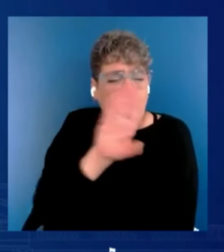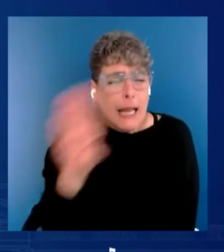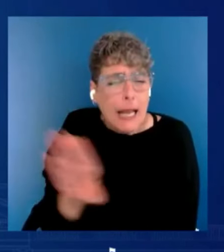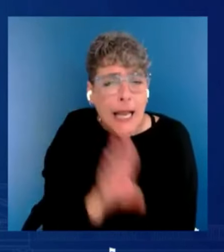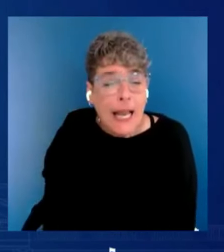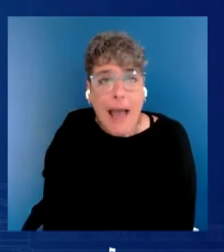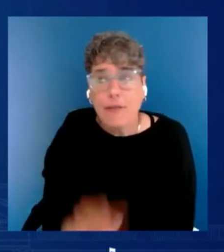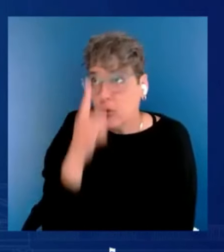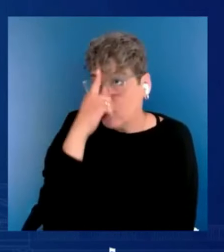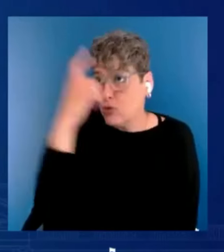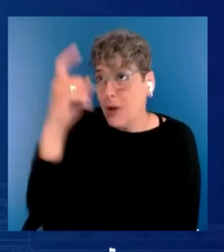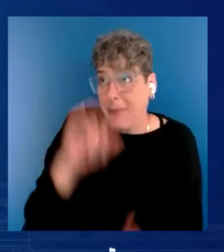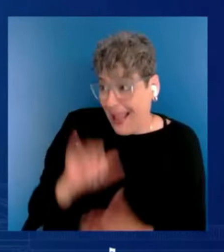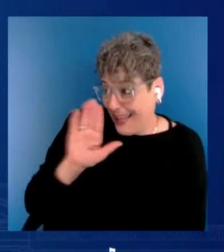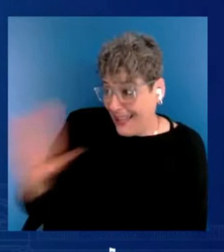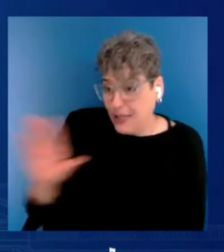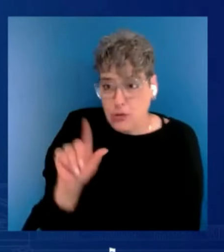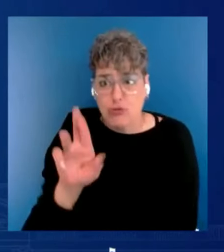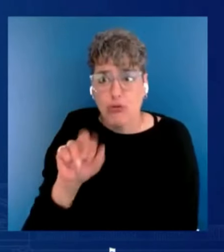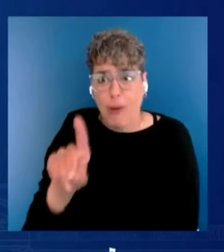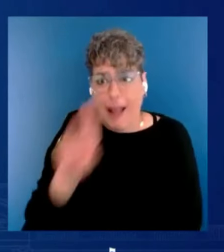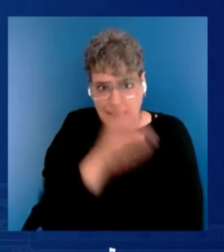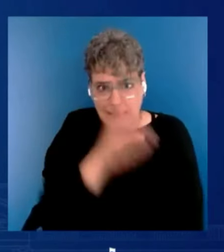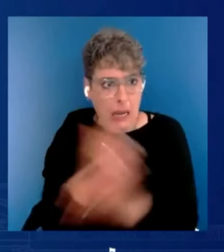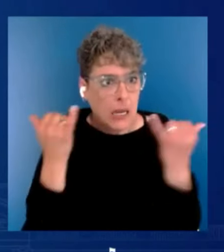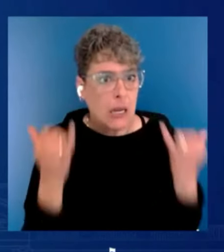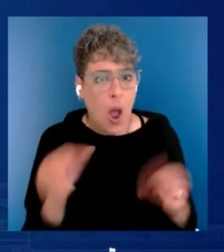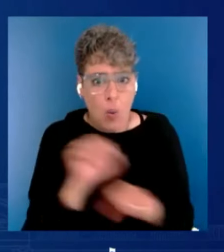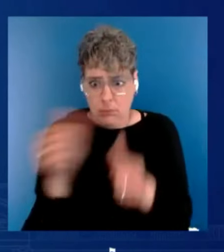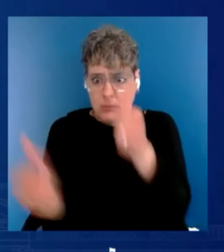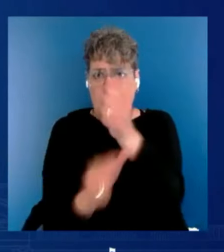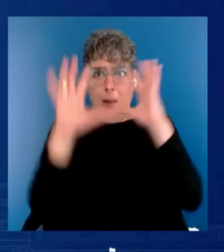nation. That is the power and the promise of America.